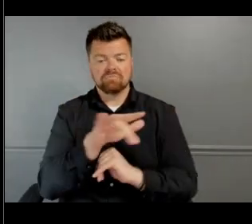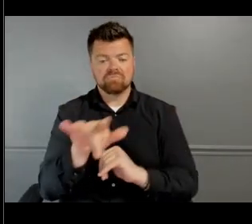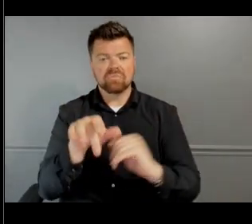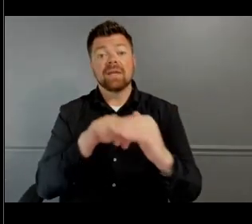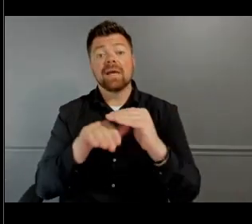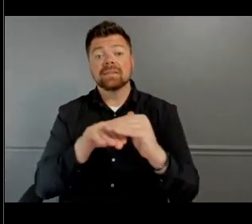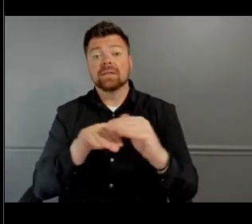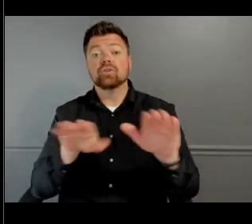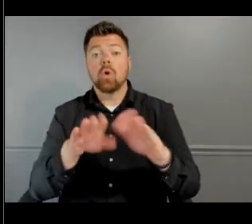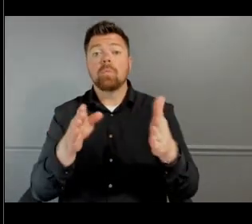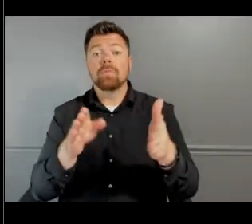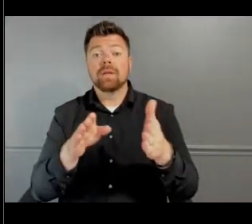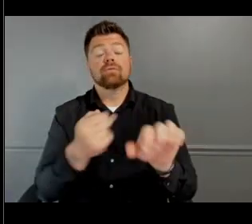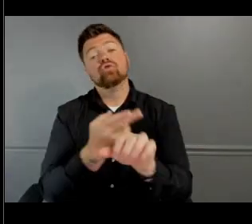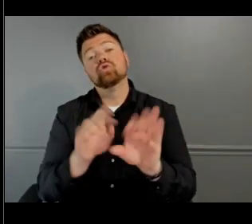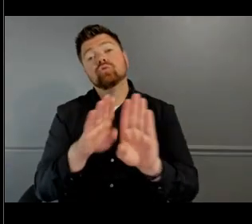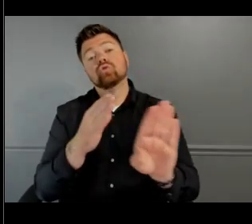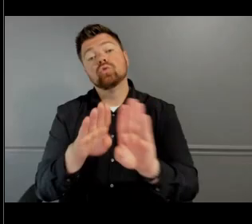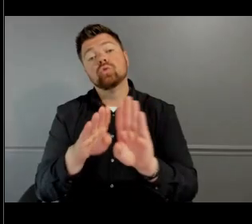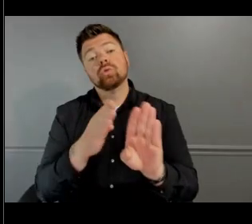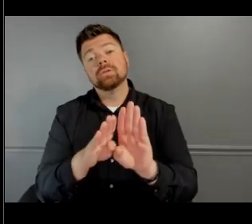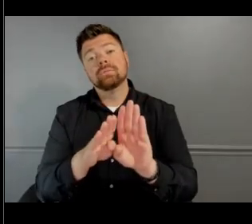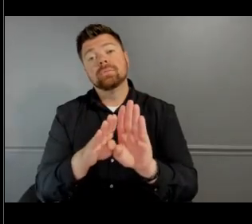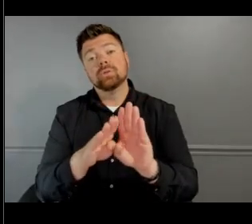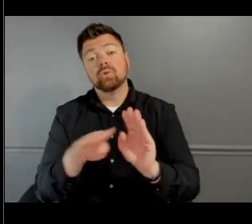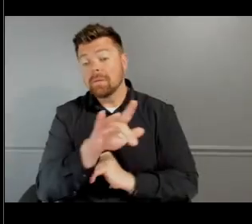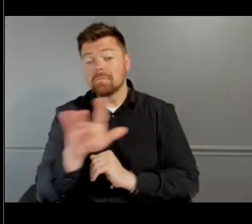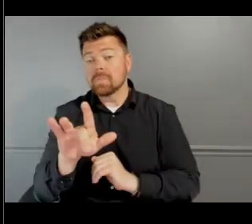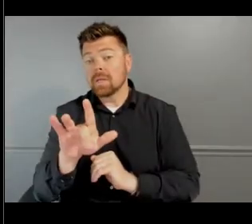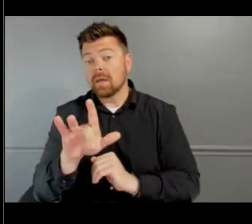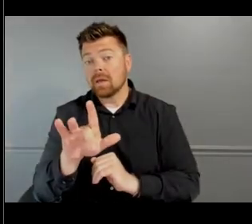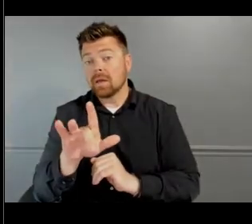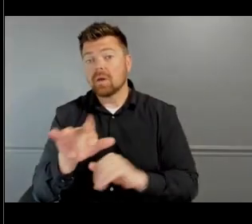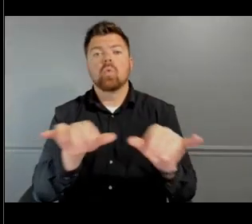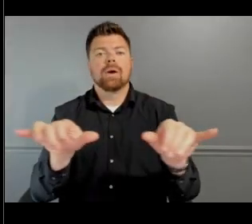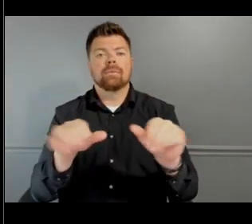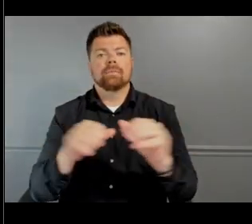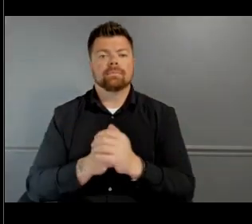door is between blank wide.